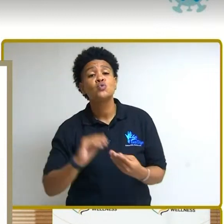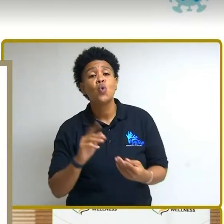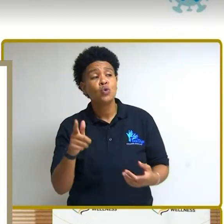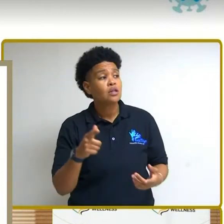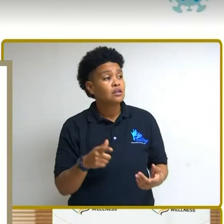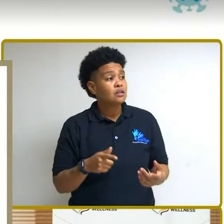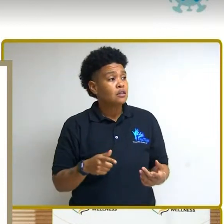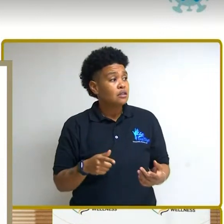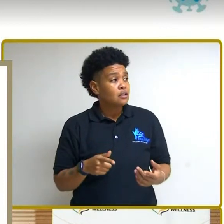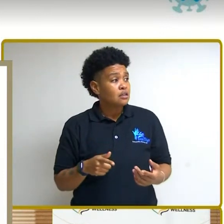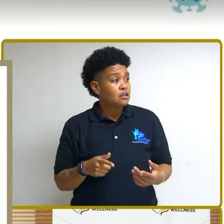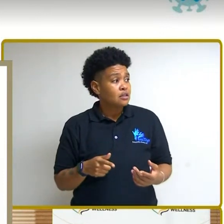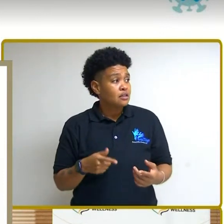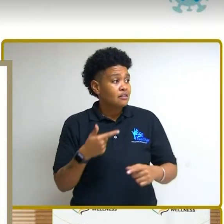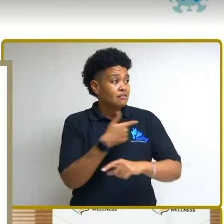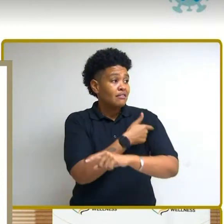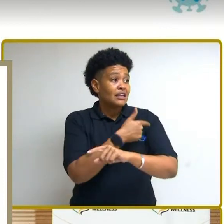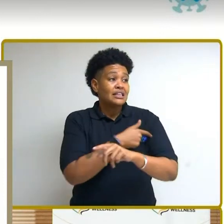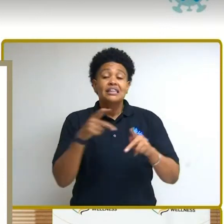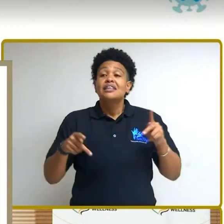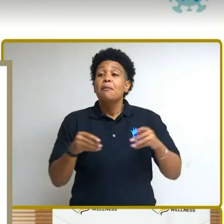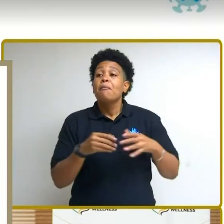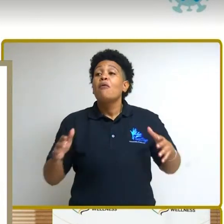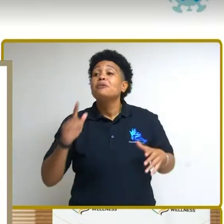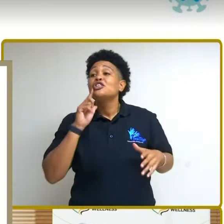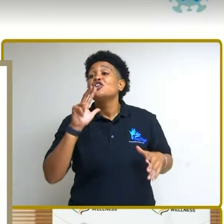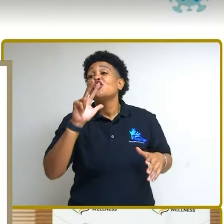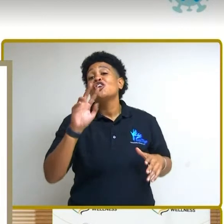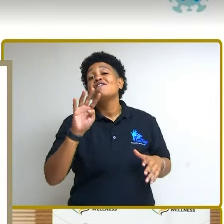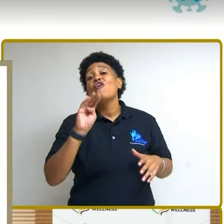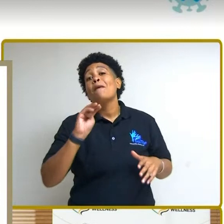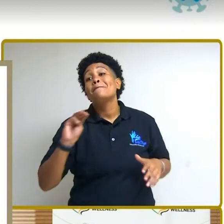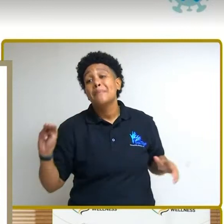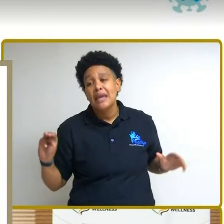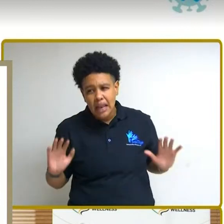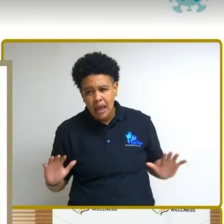in a total vaccinated population of